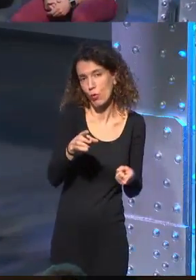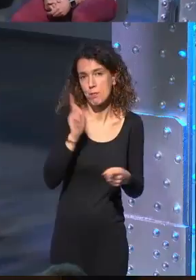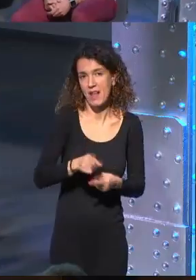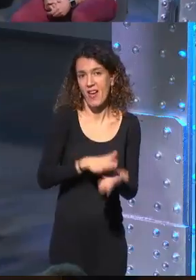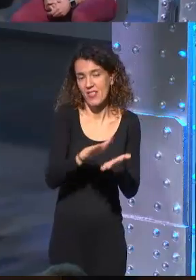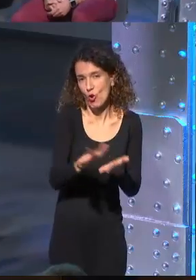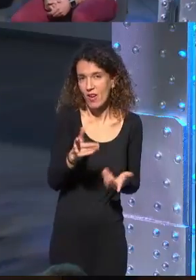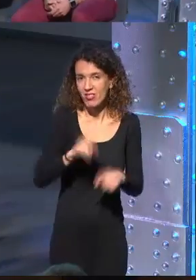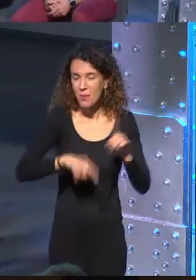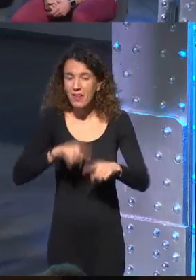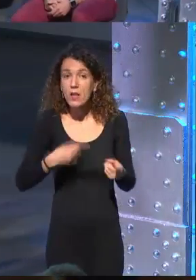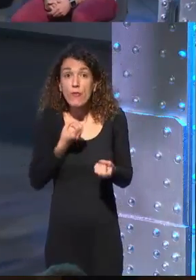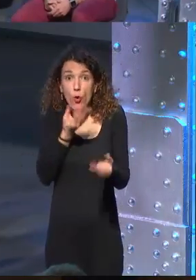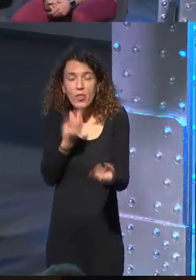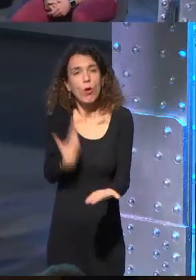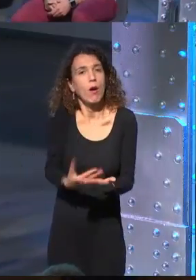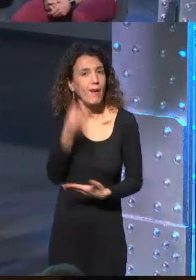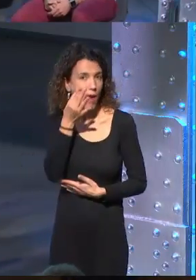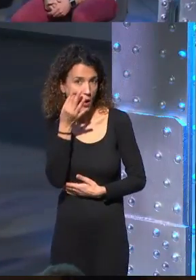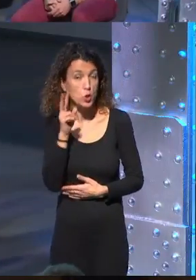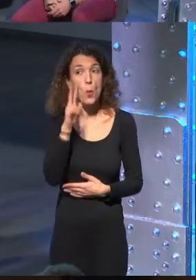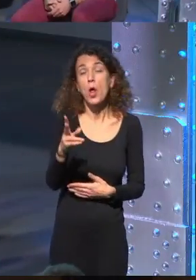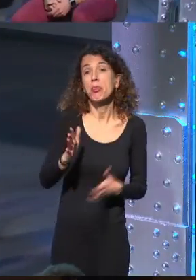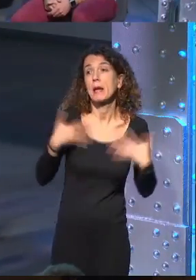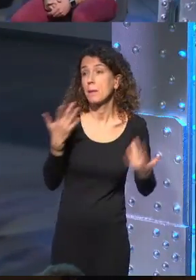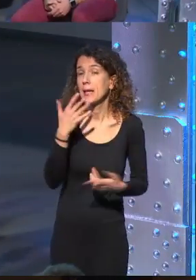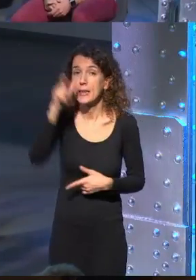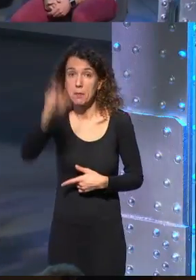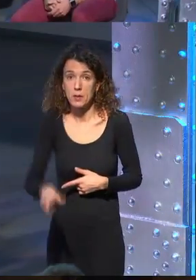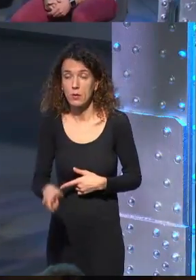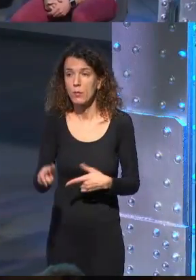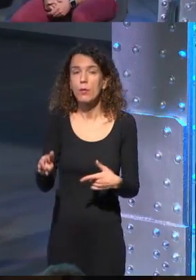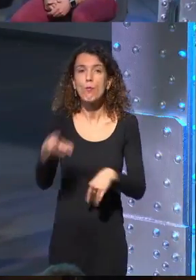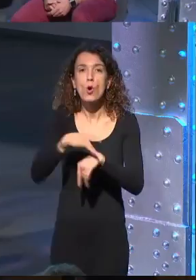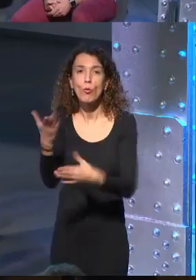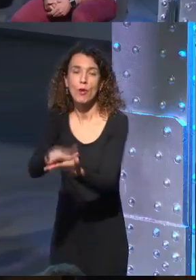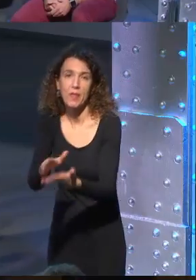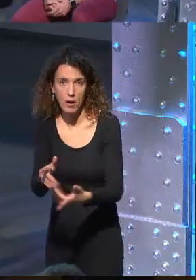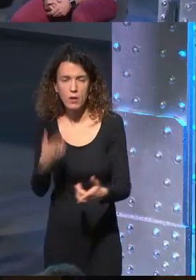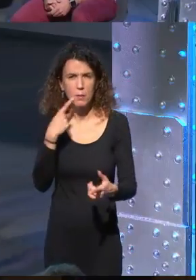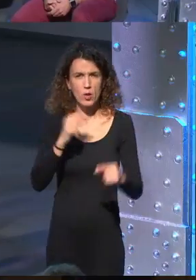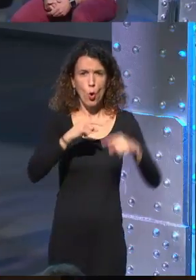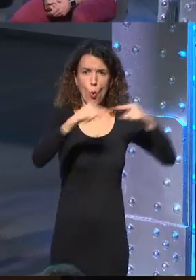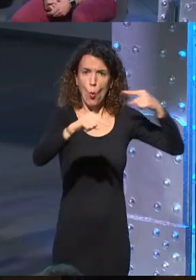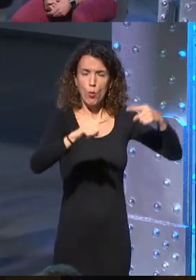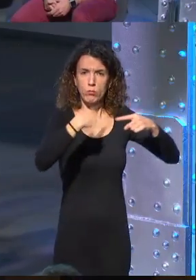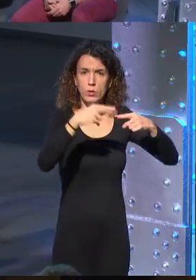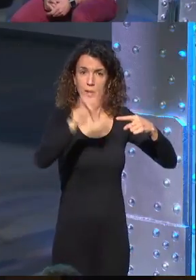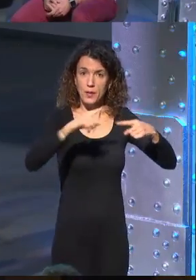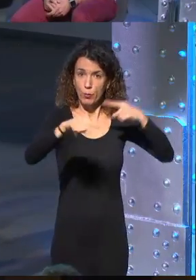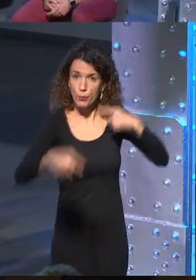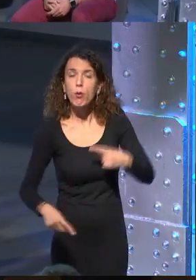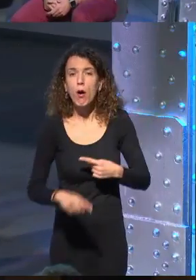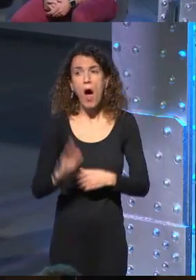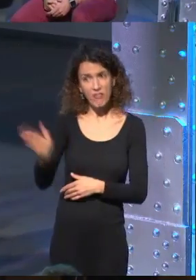on the left wing. No, this is the editorial line. It has nothing to do, but the information has to be right. So if I say that suddenly whoever has died because of something,